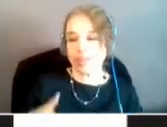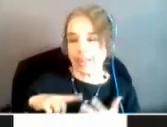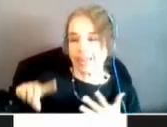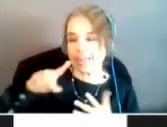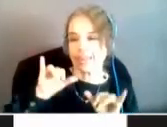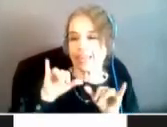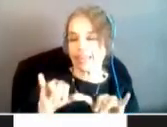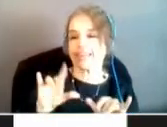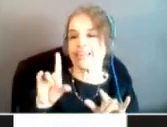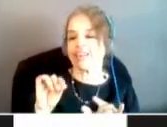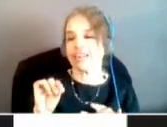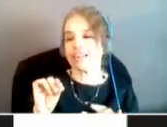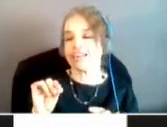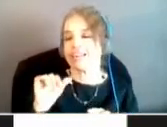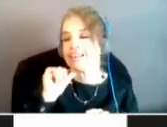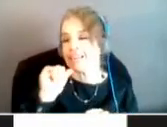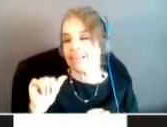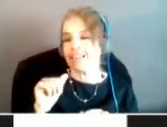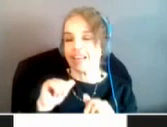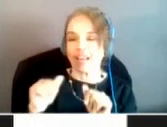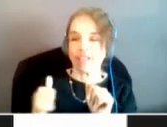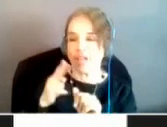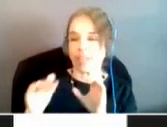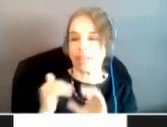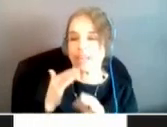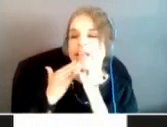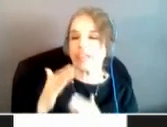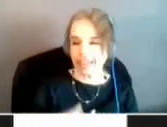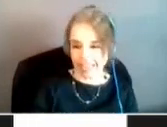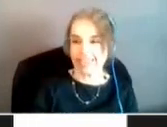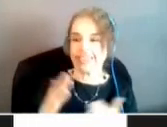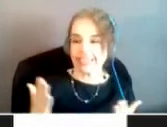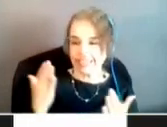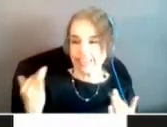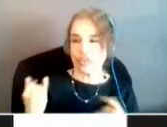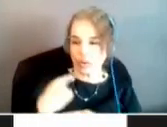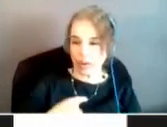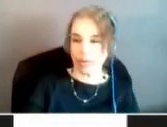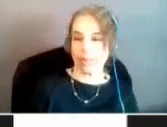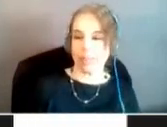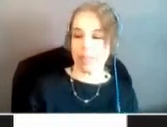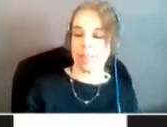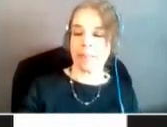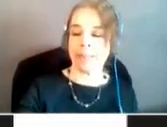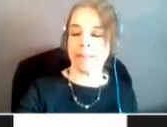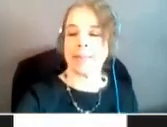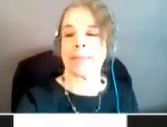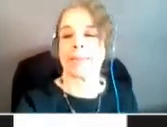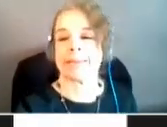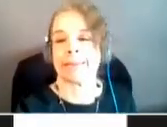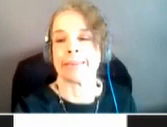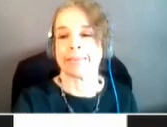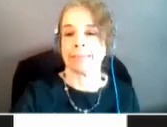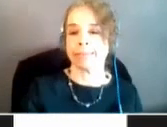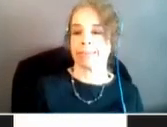can stay, please do so. If you're not, we'll follow up with an email. And thank you all so much for being here today. Dakota's asking, what has been done or